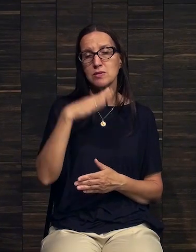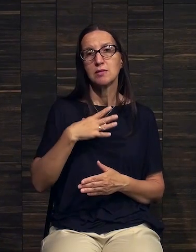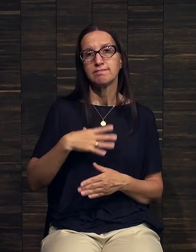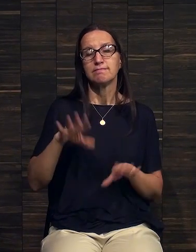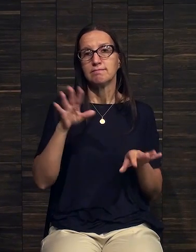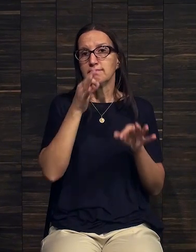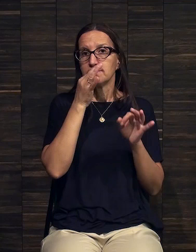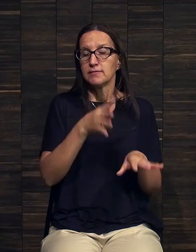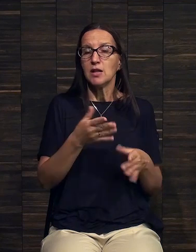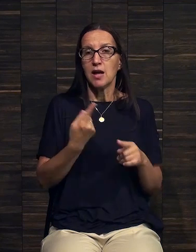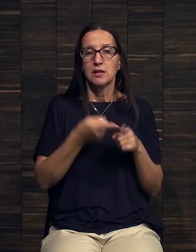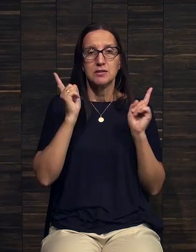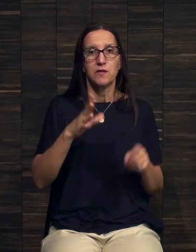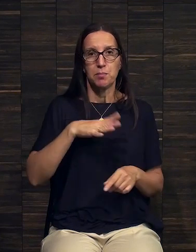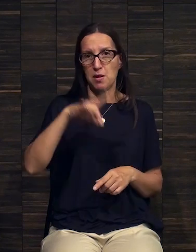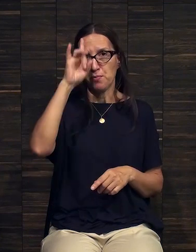parents